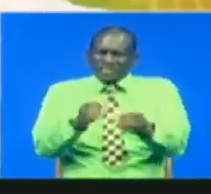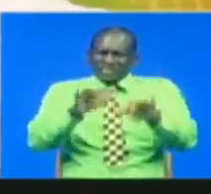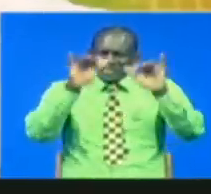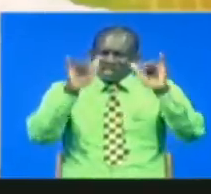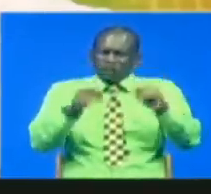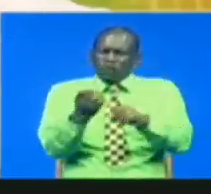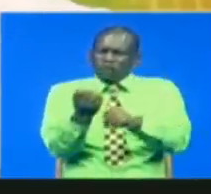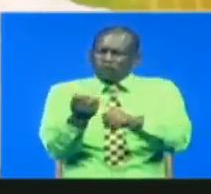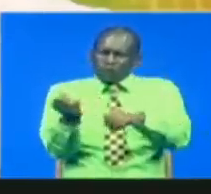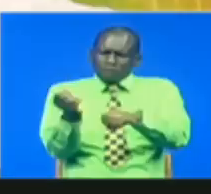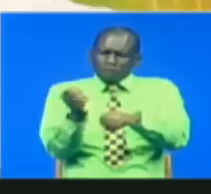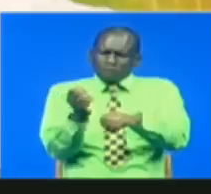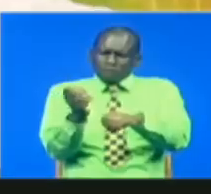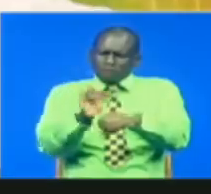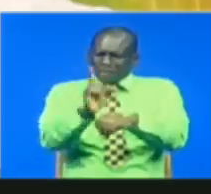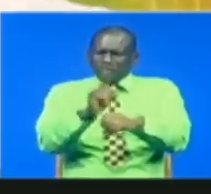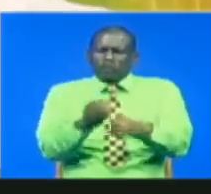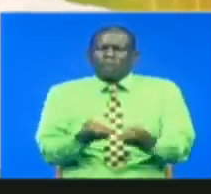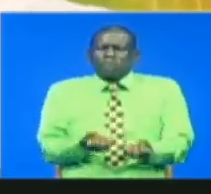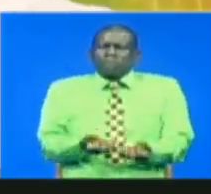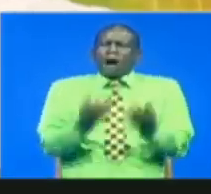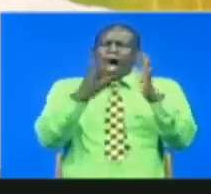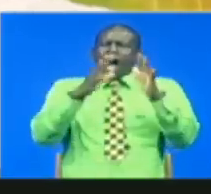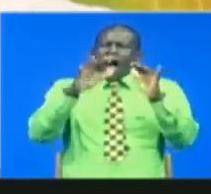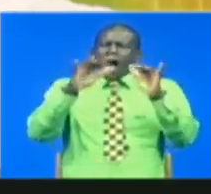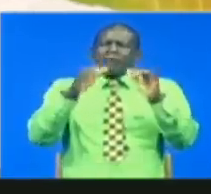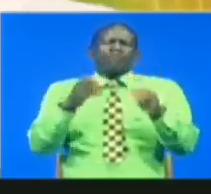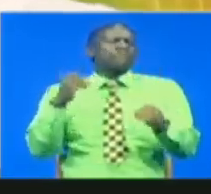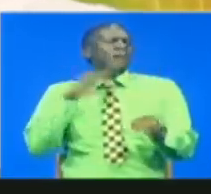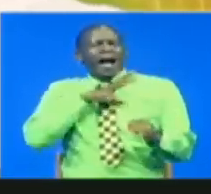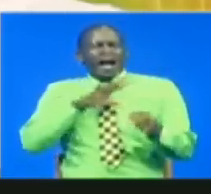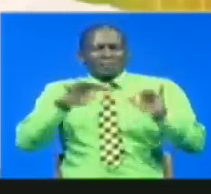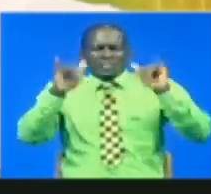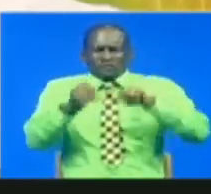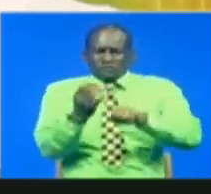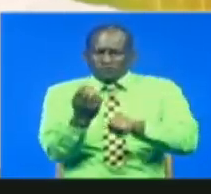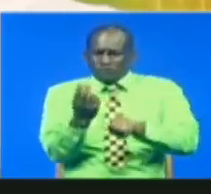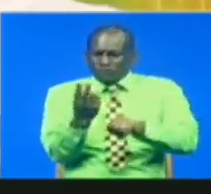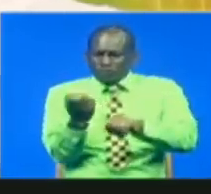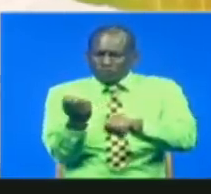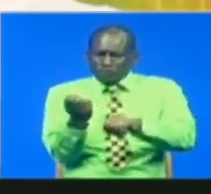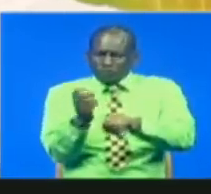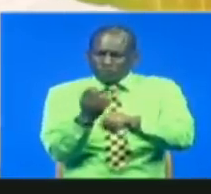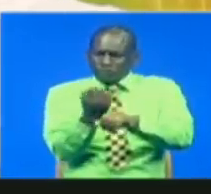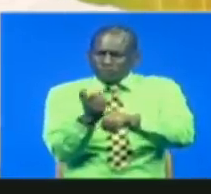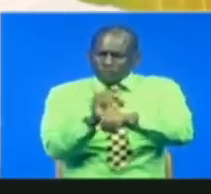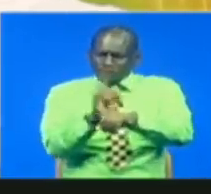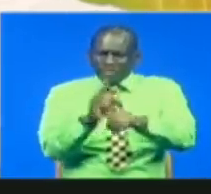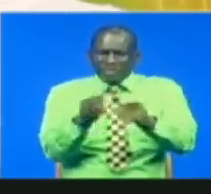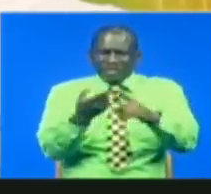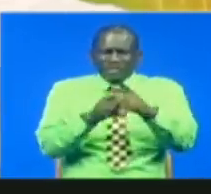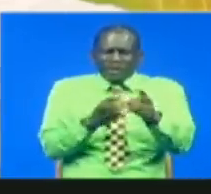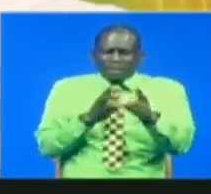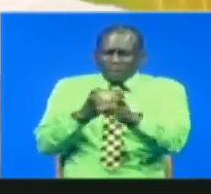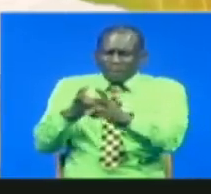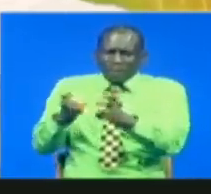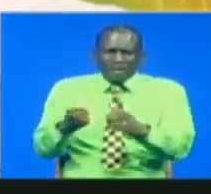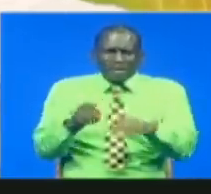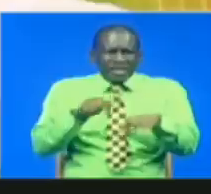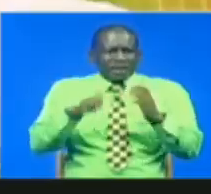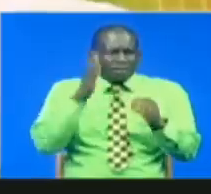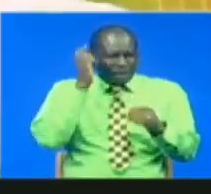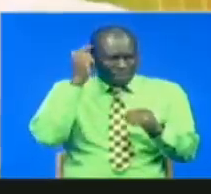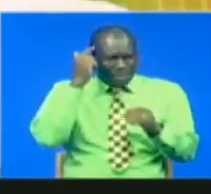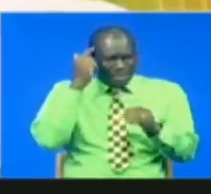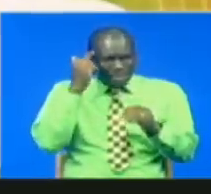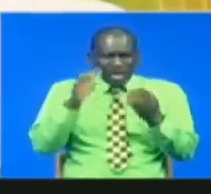know, and then after that, there were gunshots. At that moment, in my mind, I hadn't really figured out that